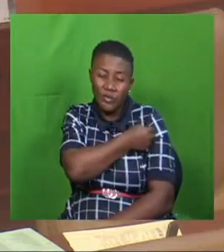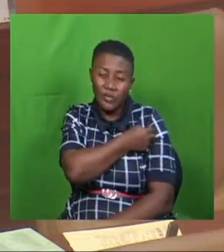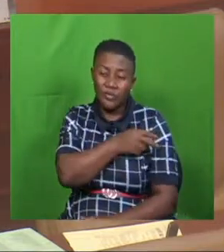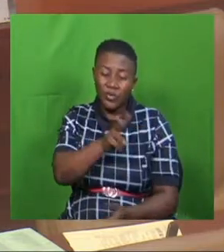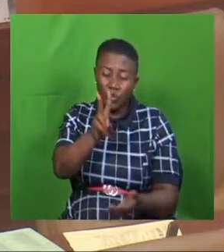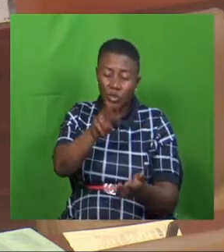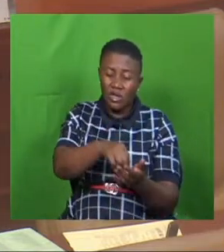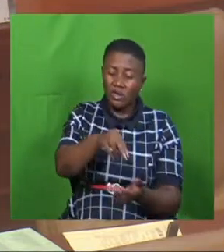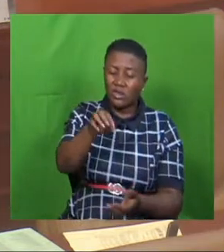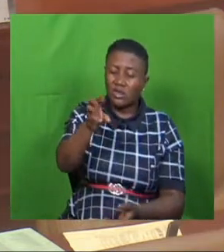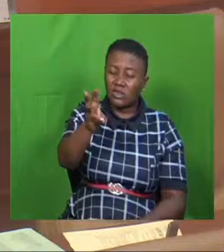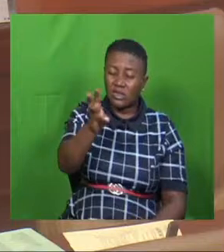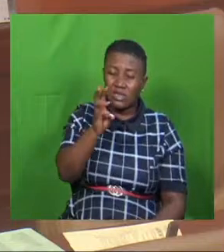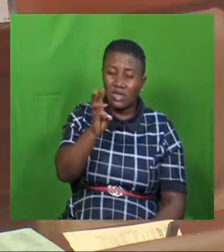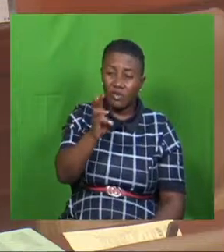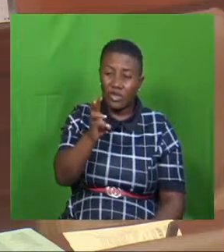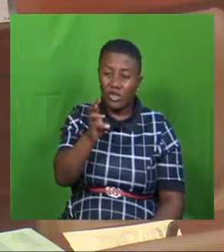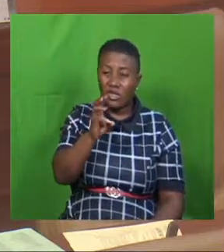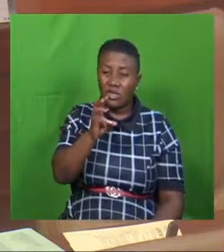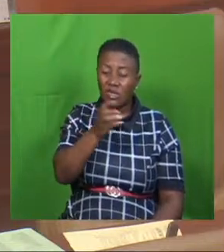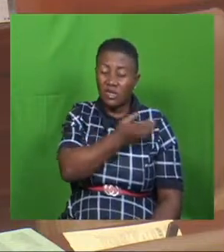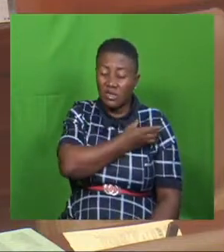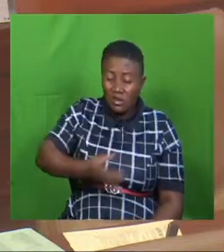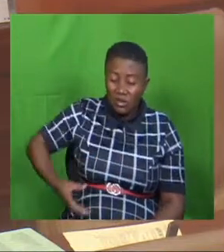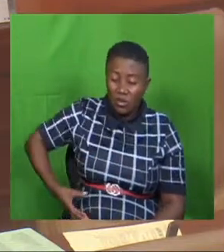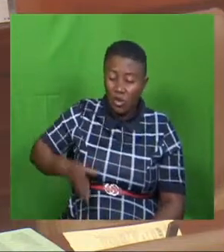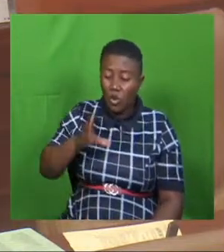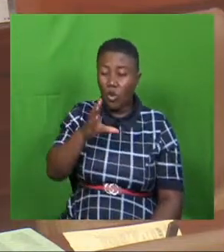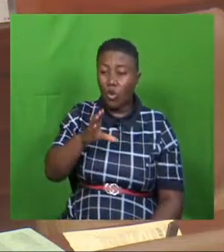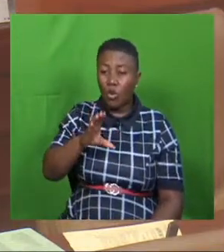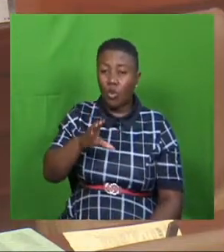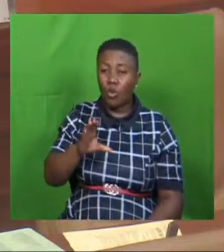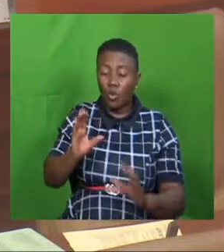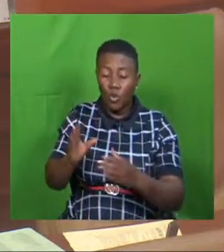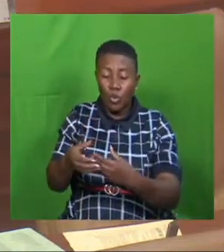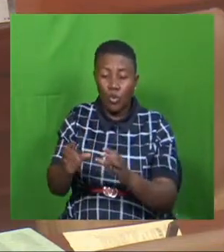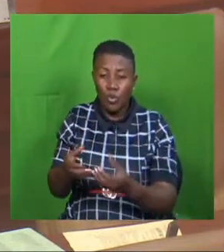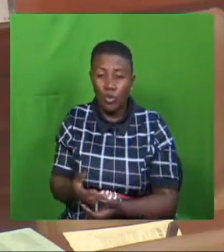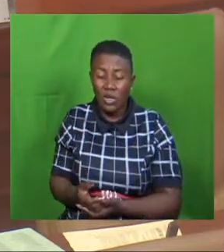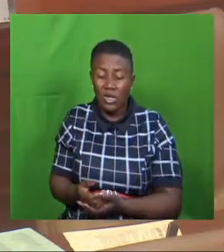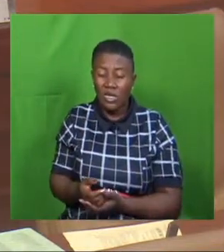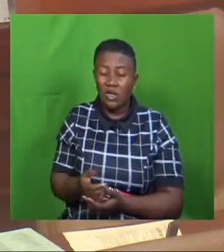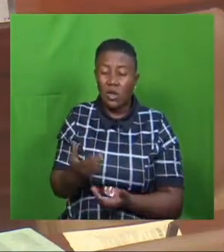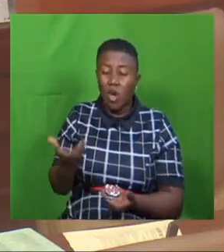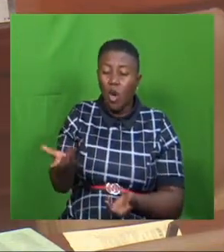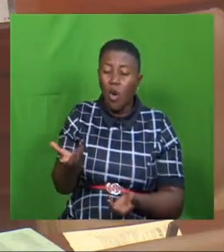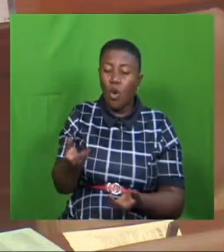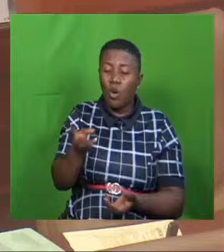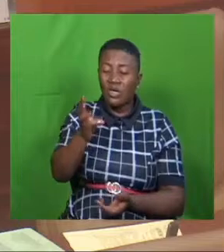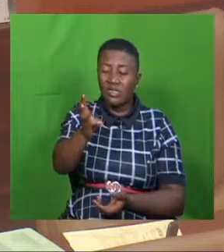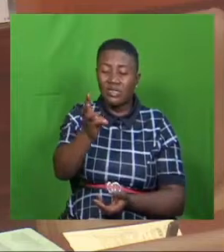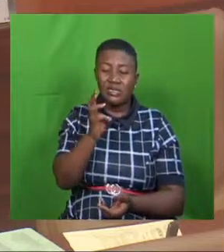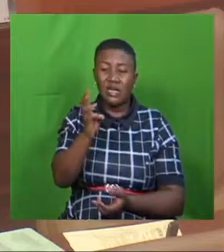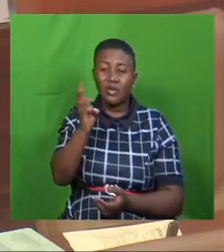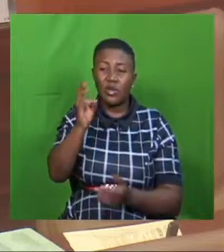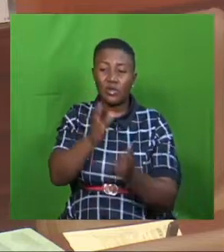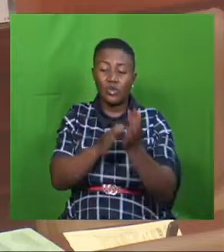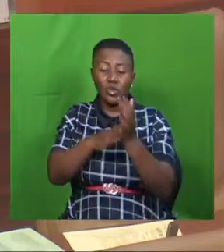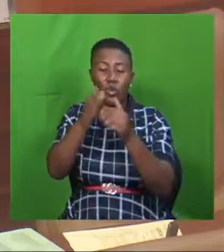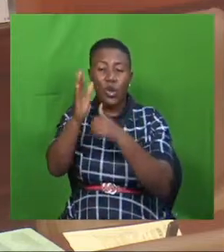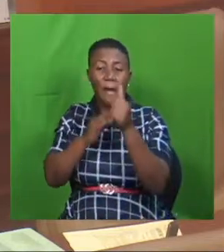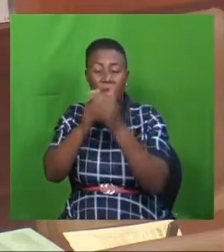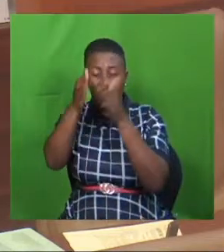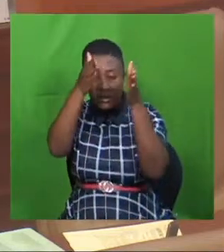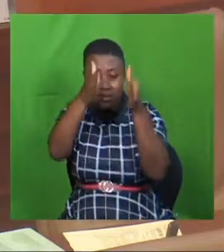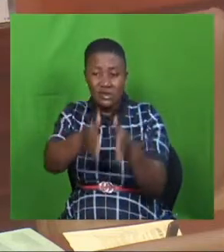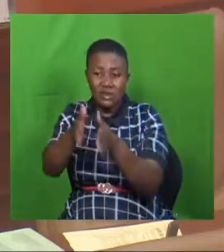2,600 chip compounds, or 3,600 possible 6-unit classroom blocks, because as the contract, and this is